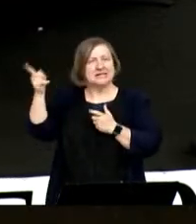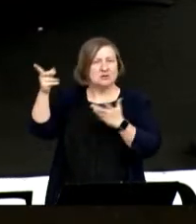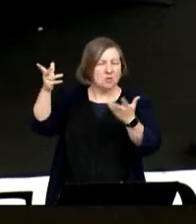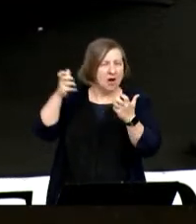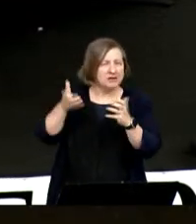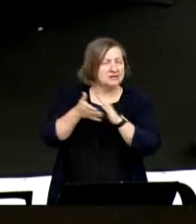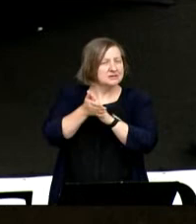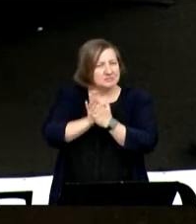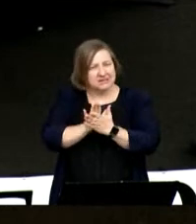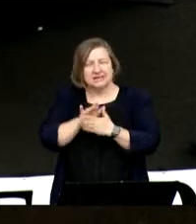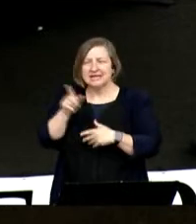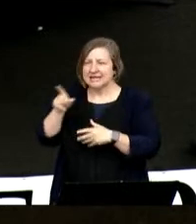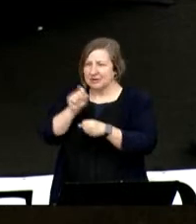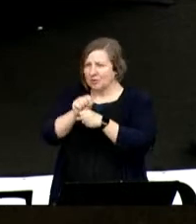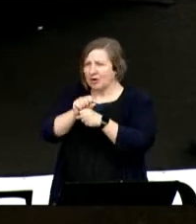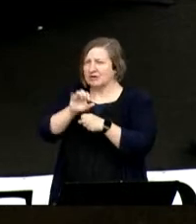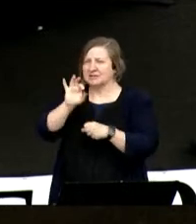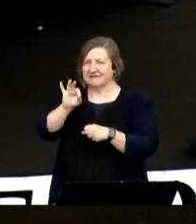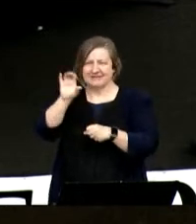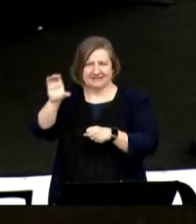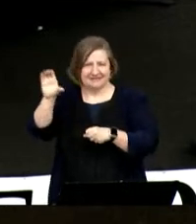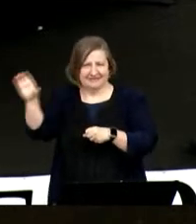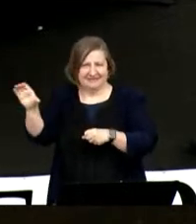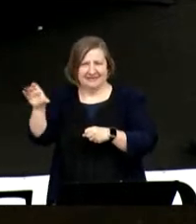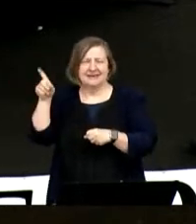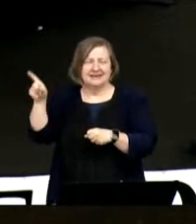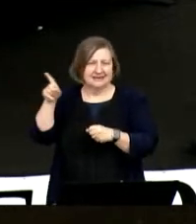be, he works at Furstenberg, and